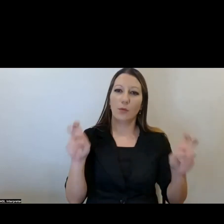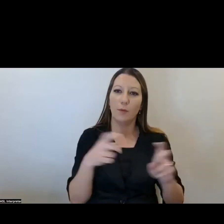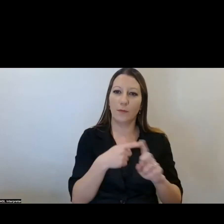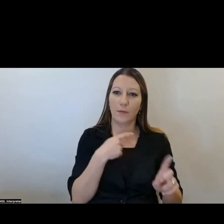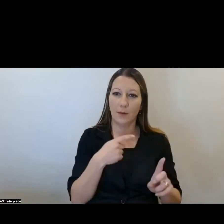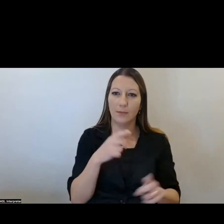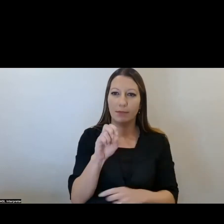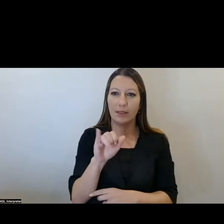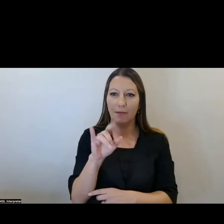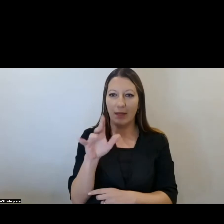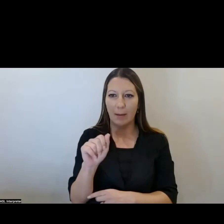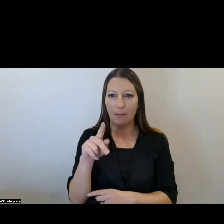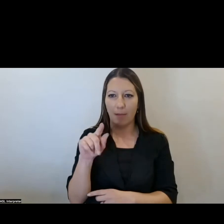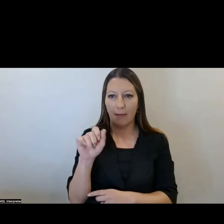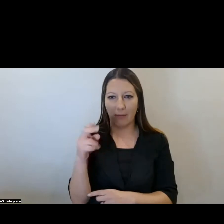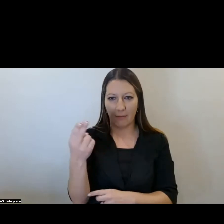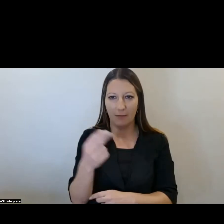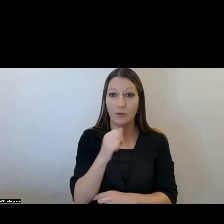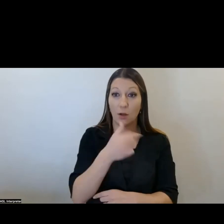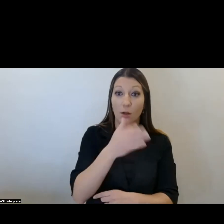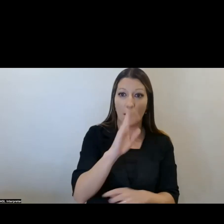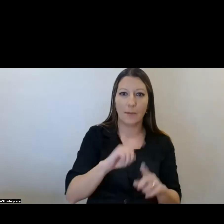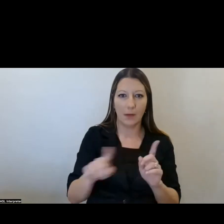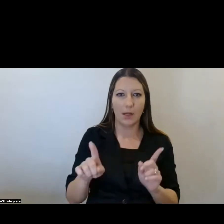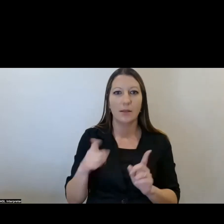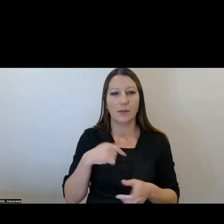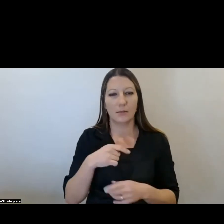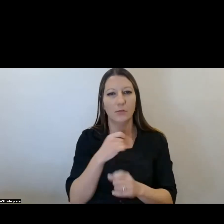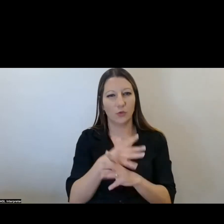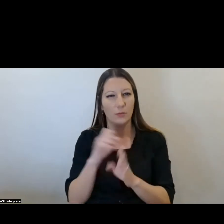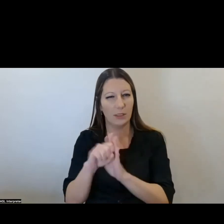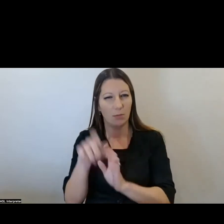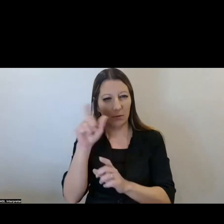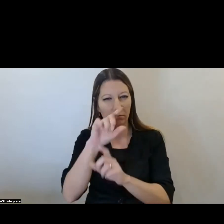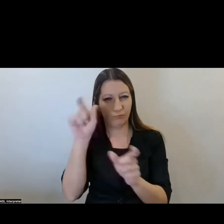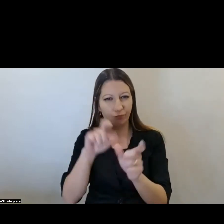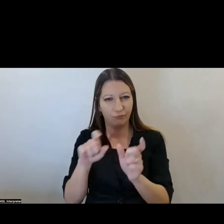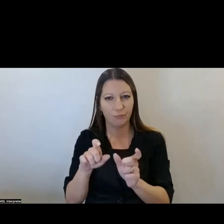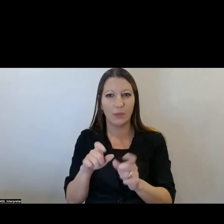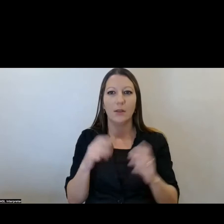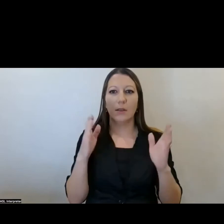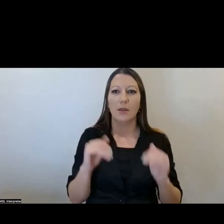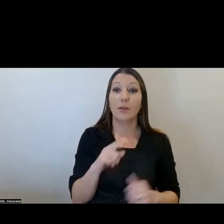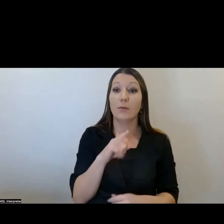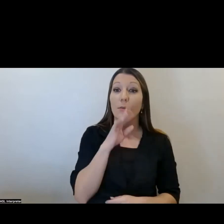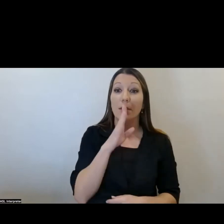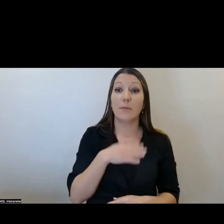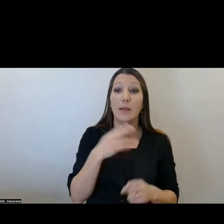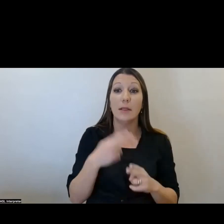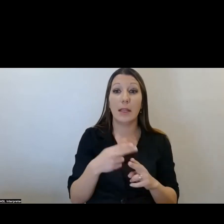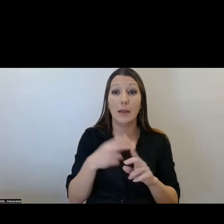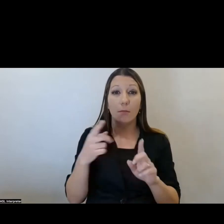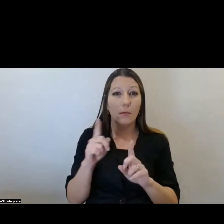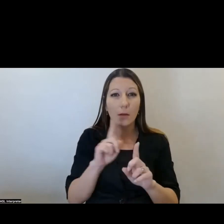name from behind a dark bush, but on closer look, a thick, short mustache, hard to tell, the little tramp or Mein